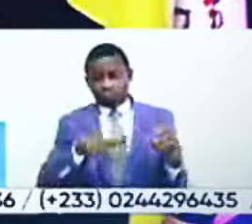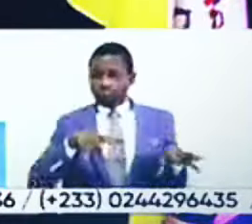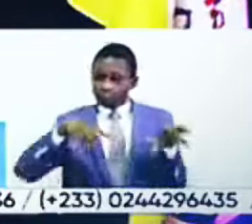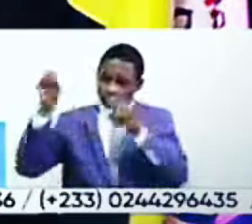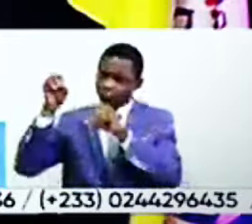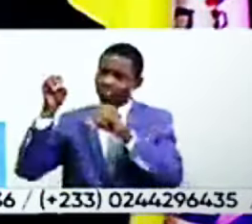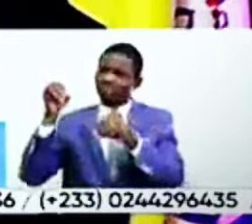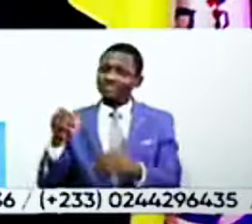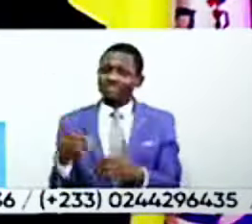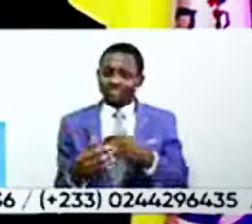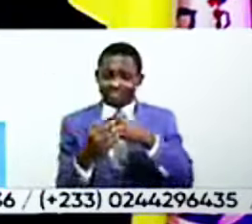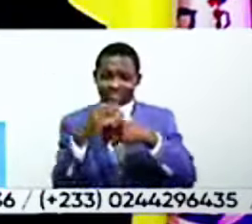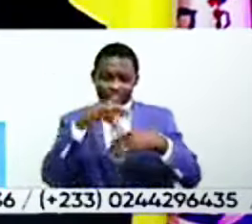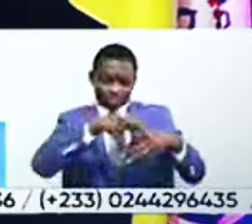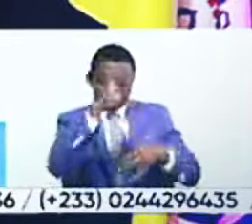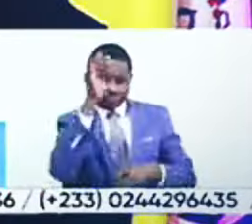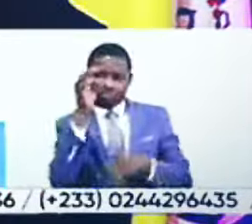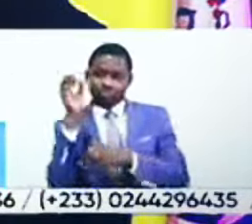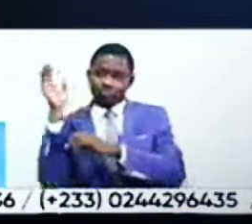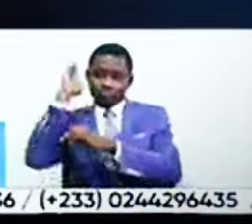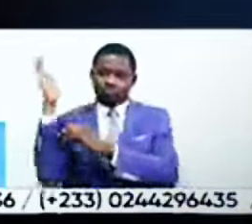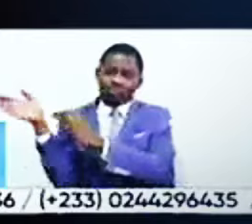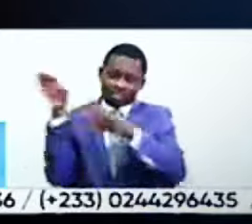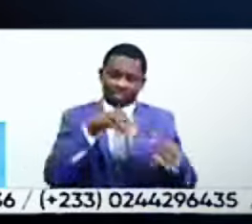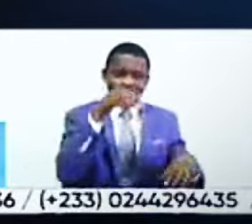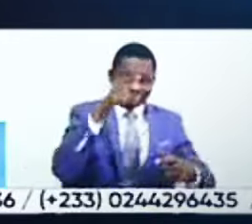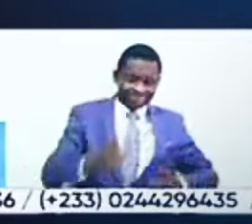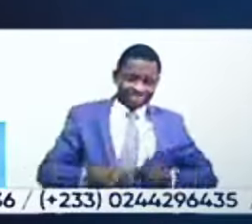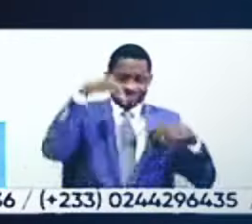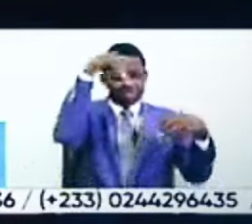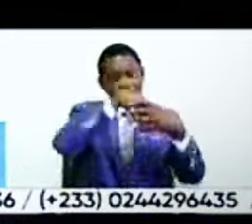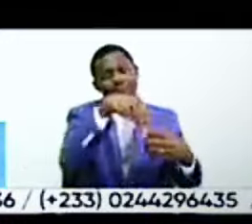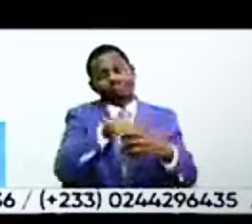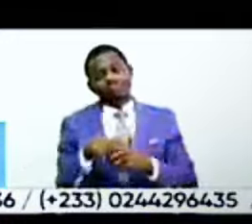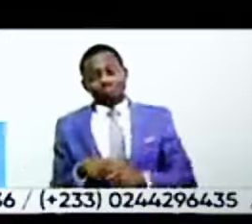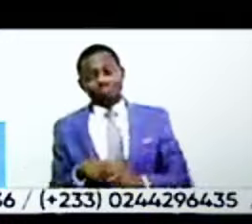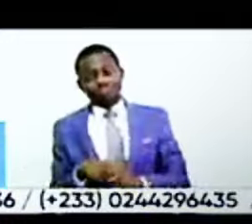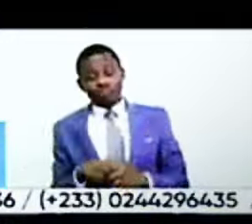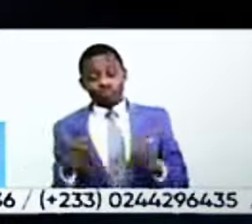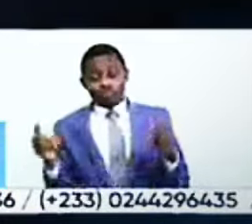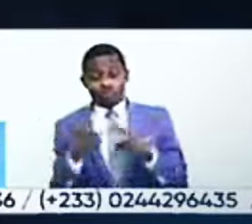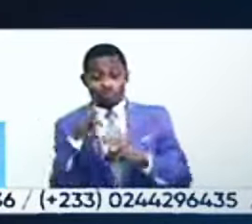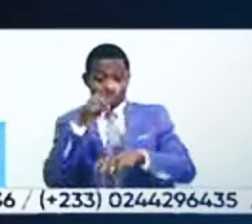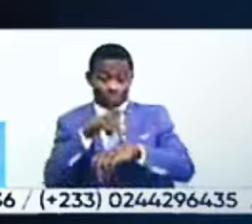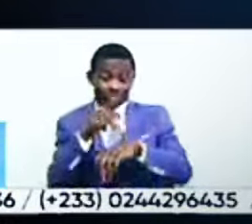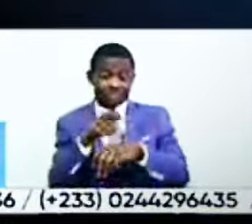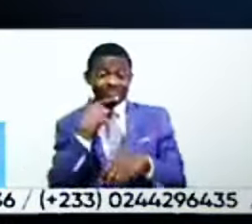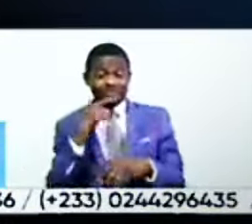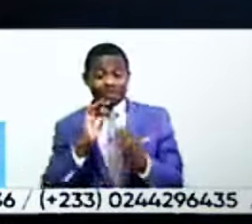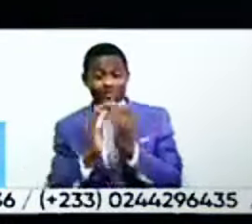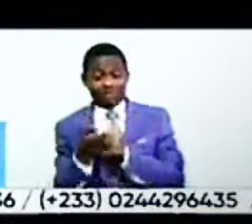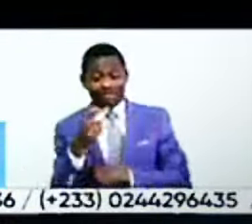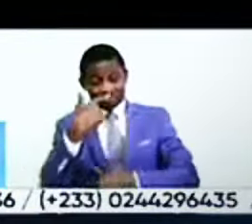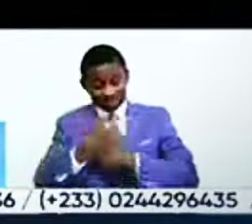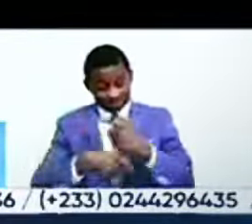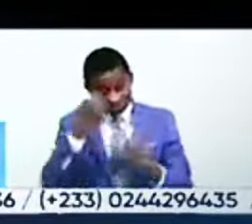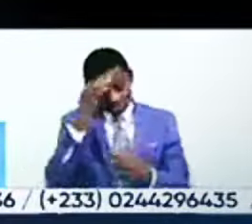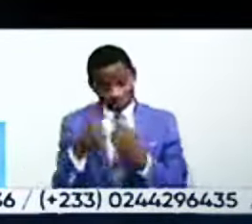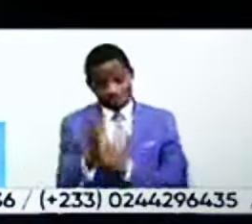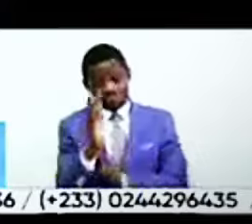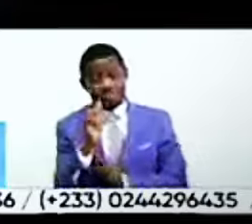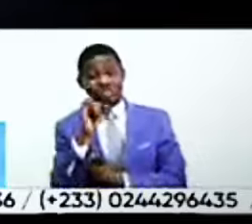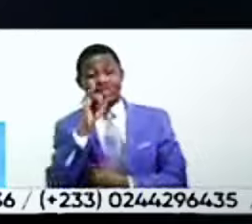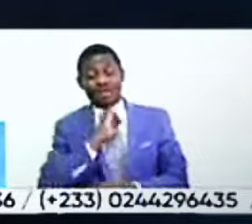Paul said this: by the grace of God, I am who I am. And